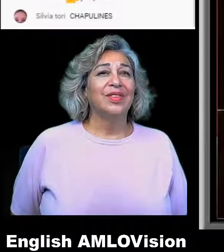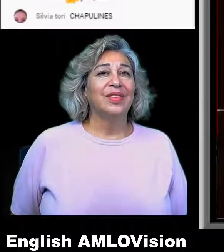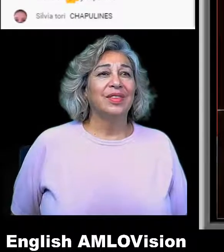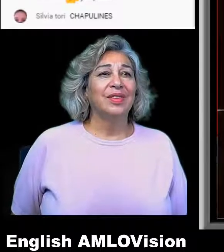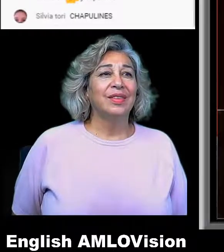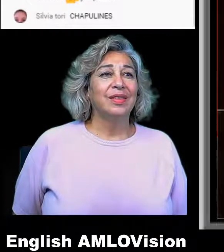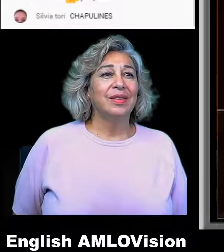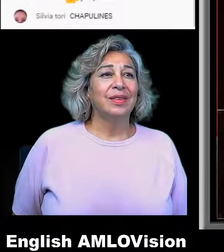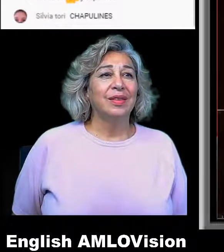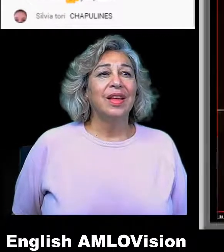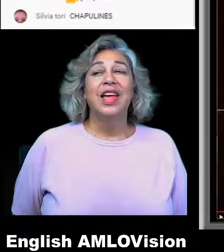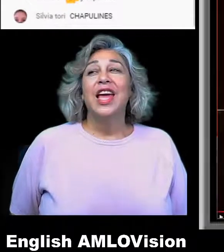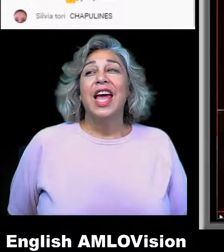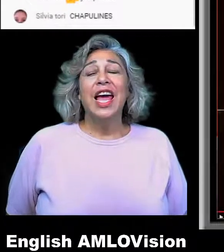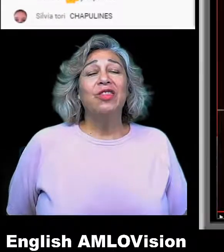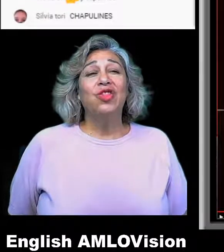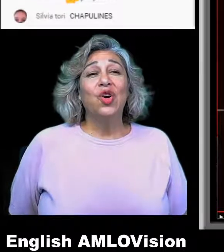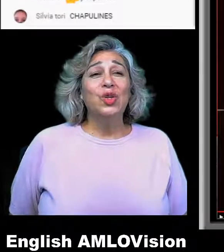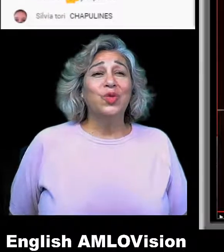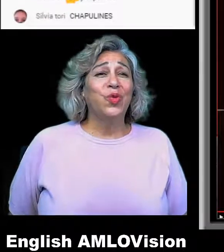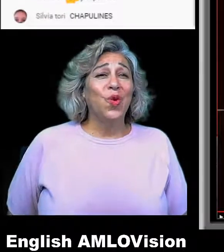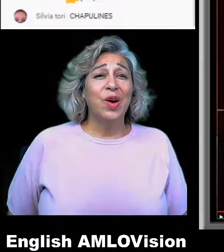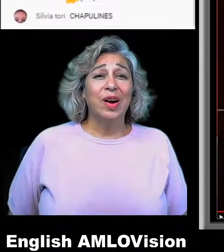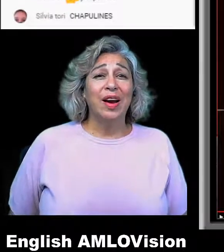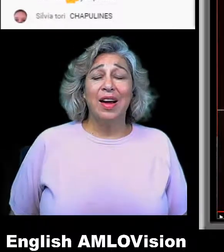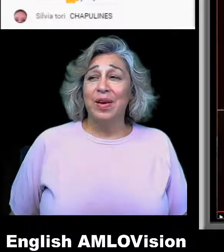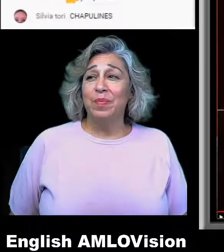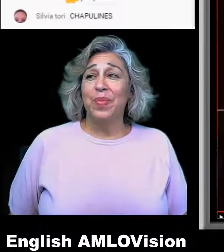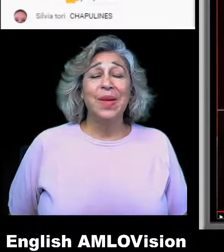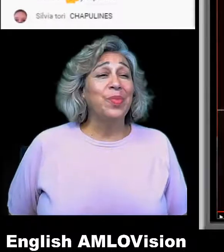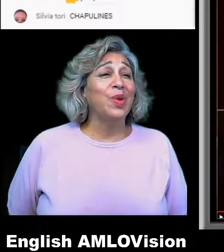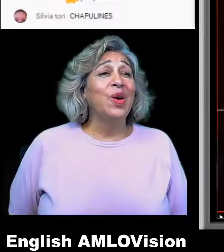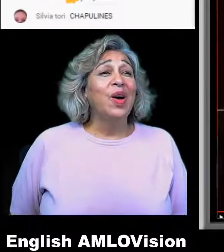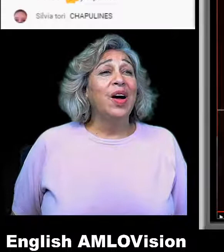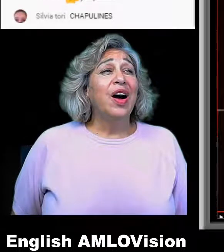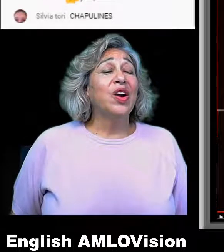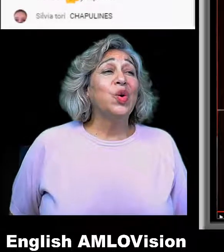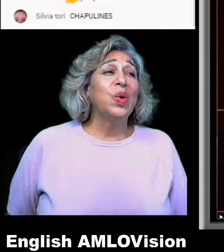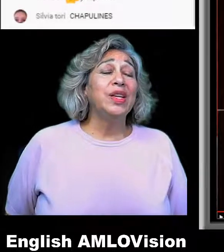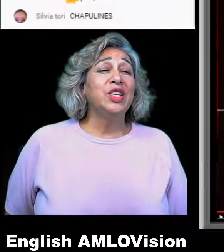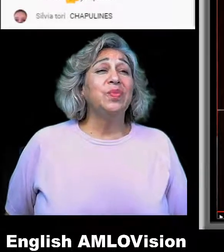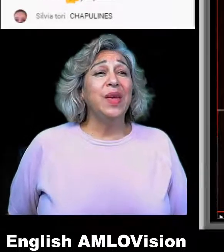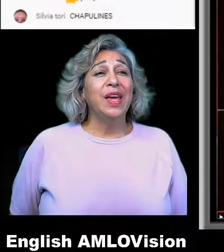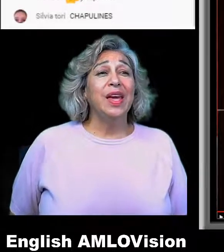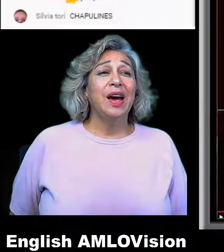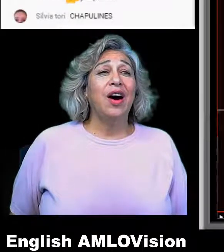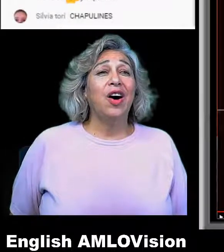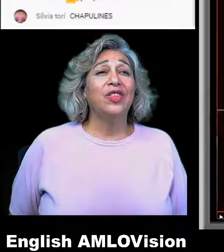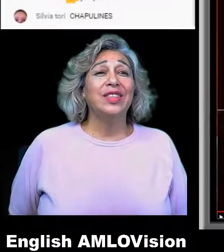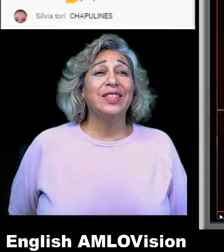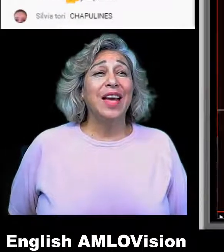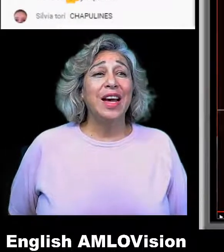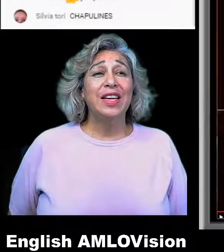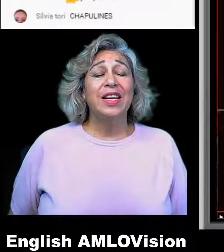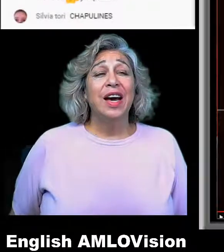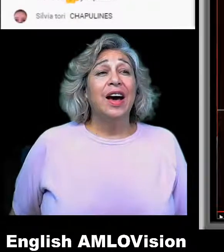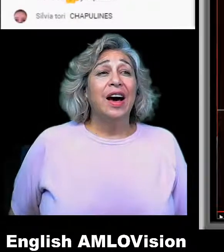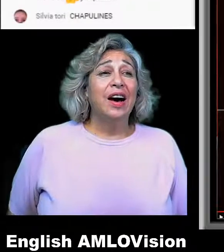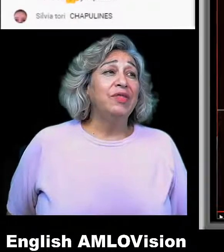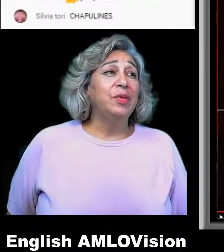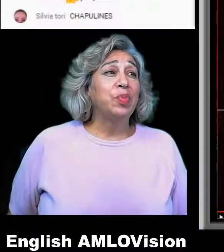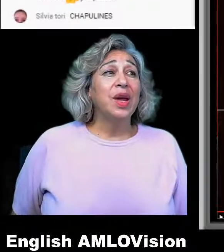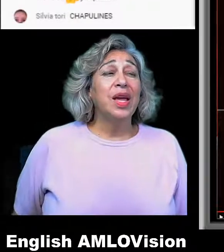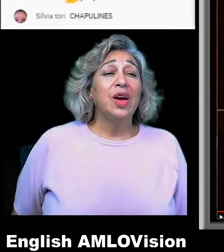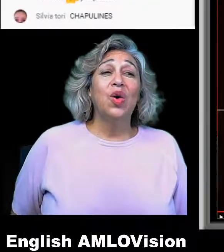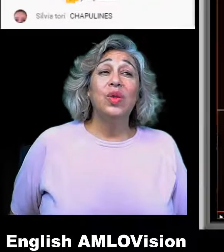en las filas del PRI. And those 4 people are going to be on the side